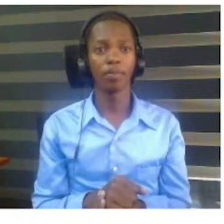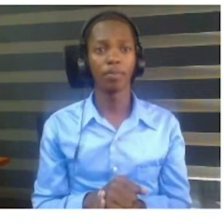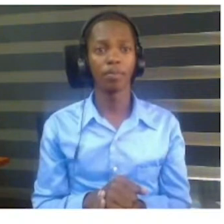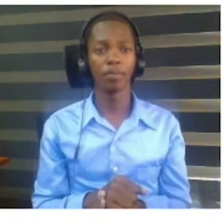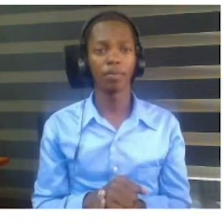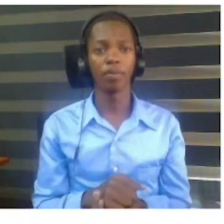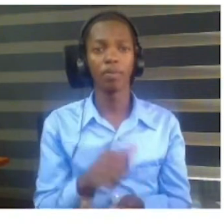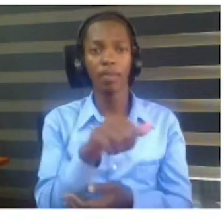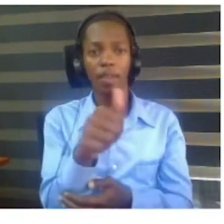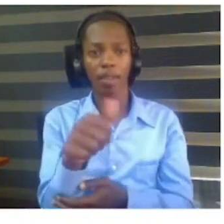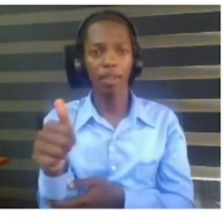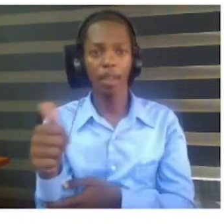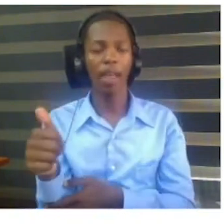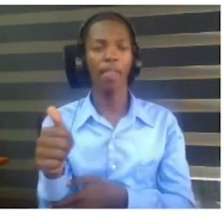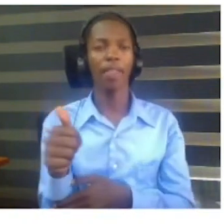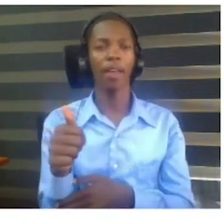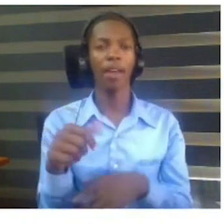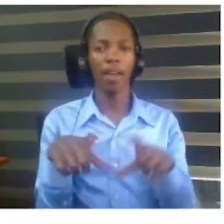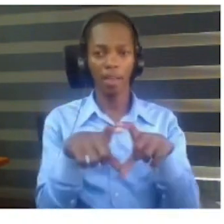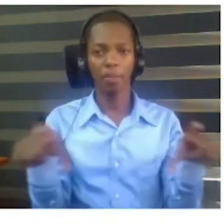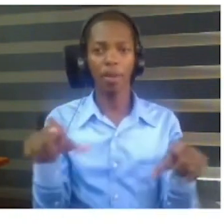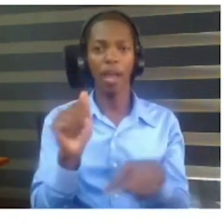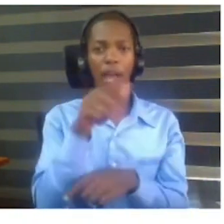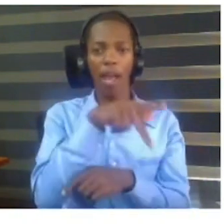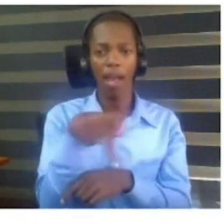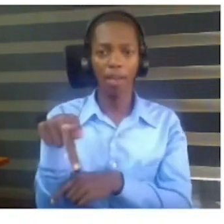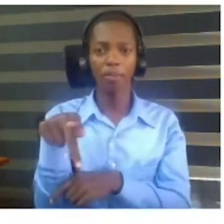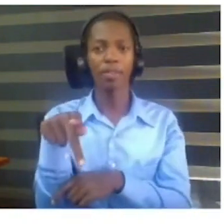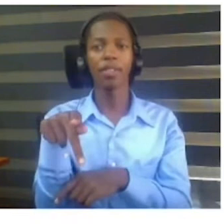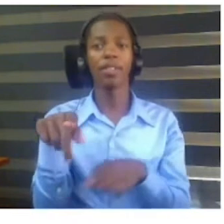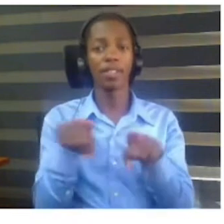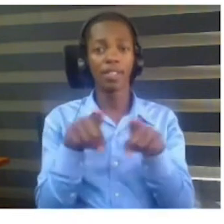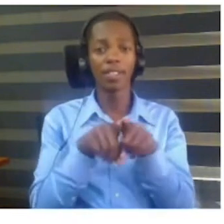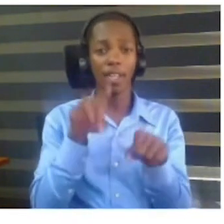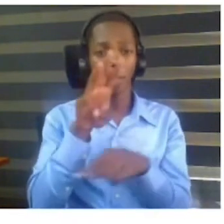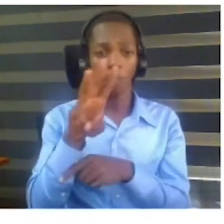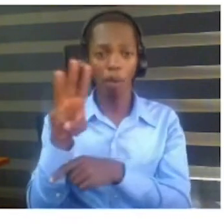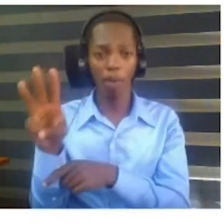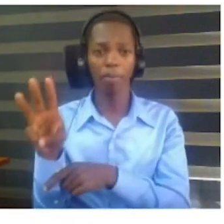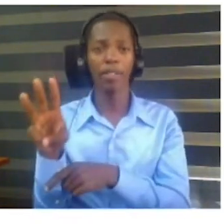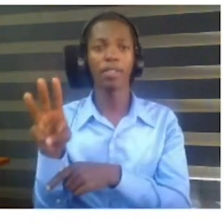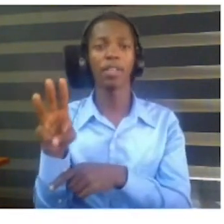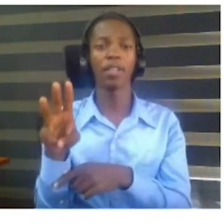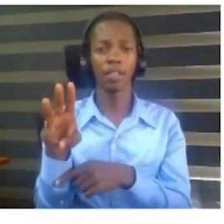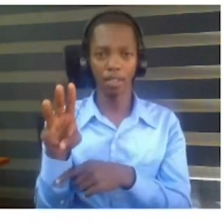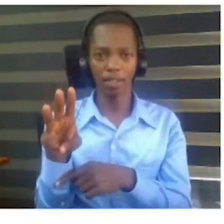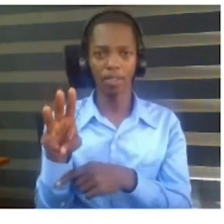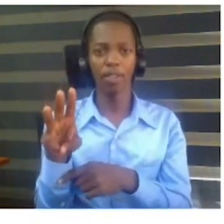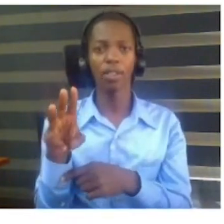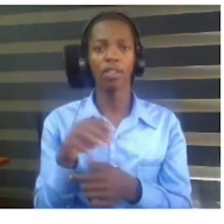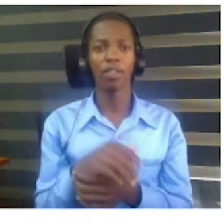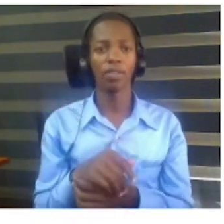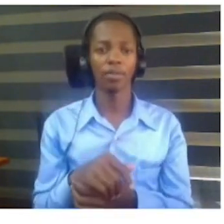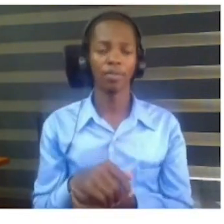should I taste it? I was really curious to figure out what it was, but not curious enough to bite into an